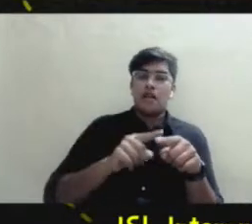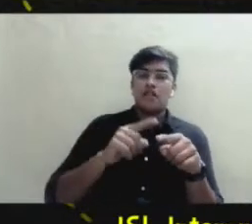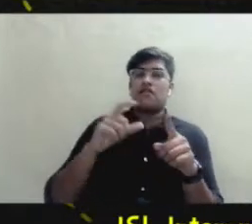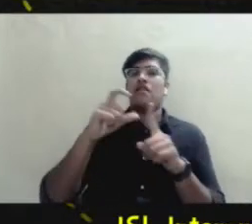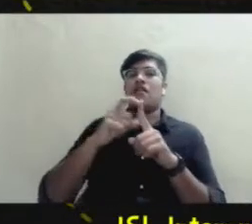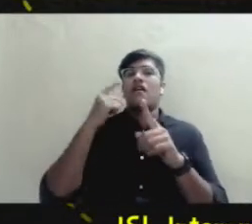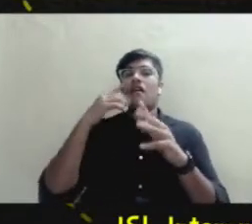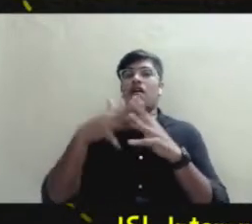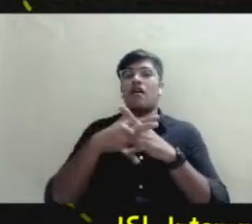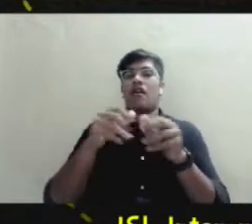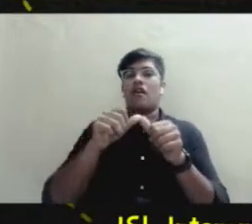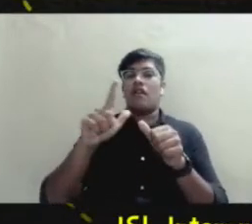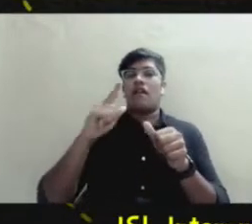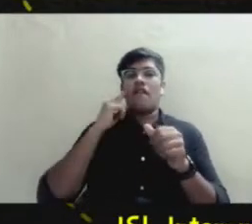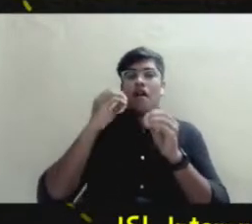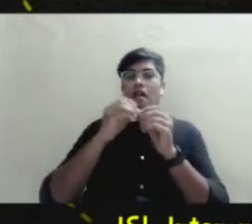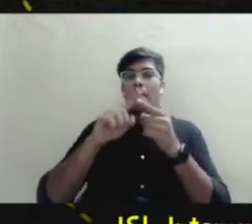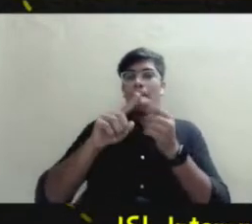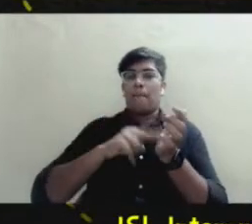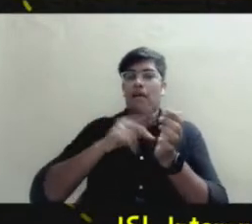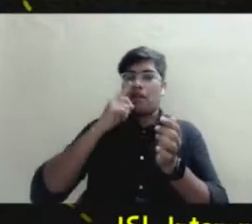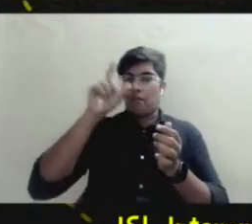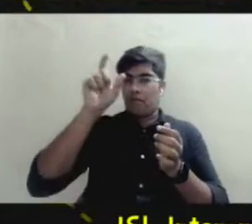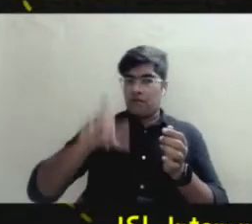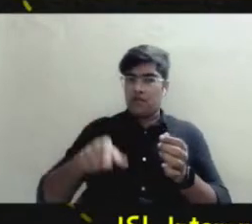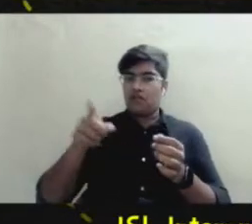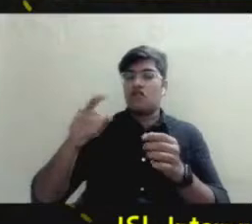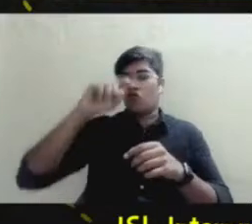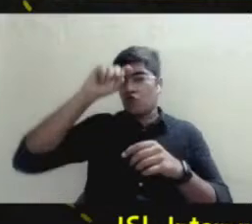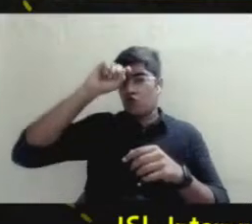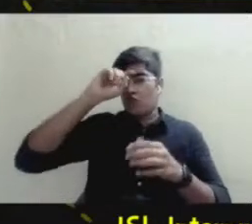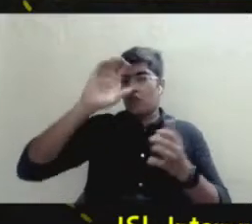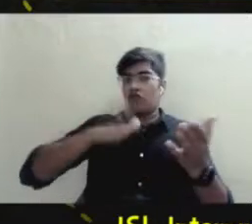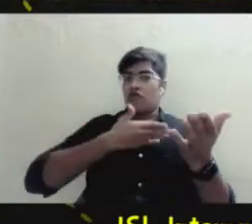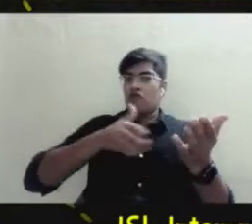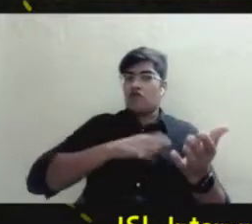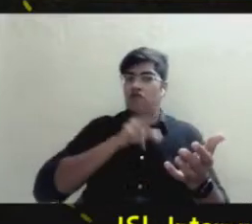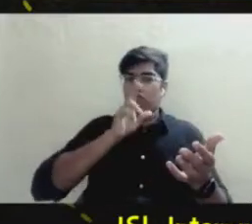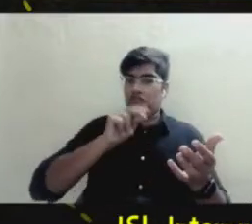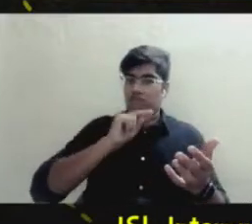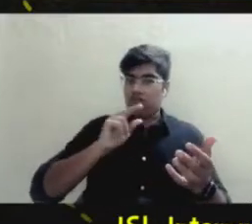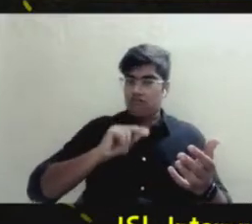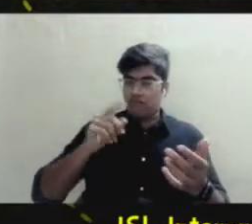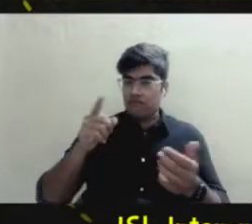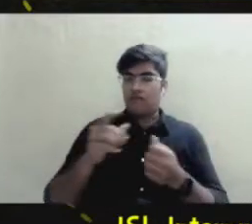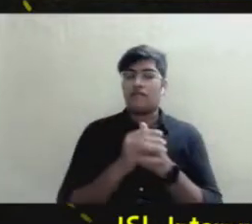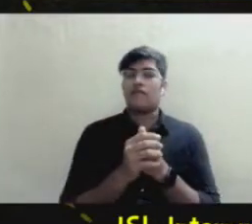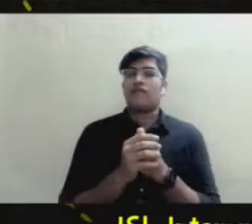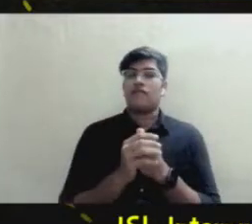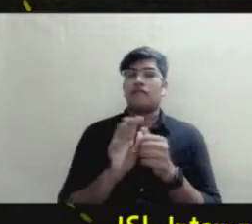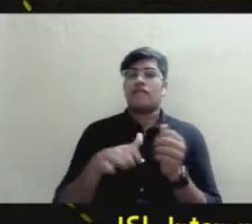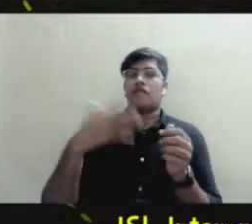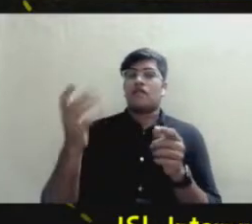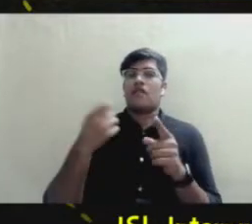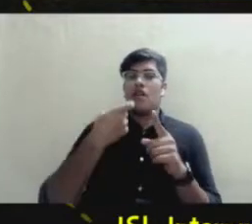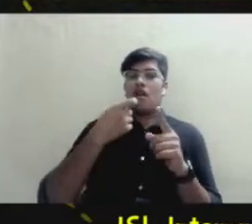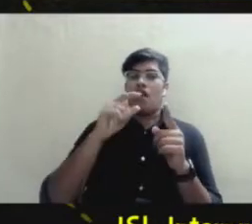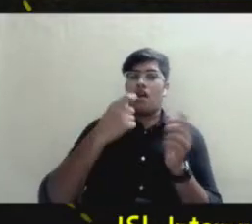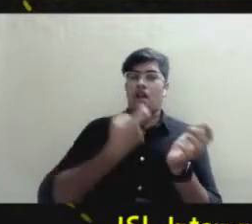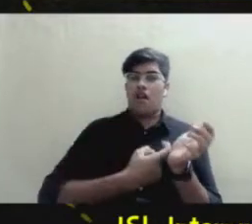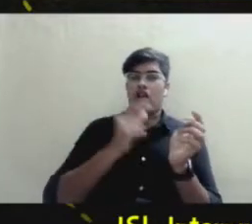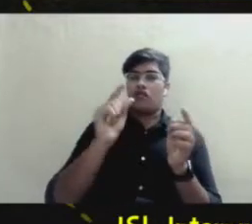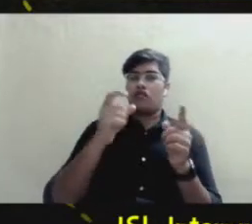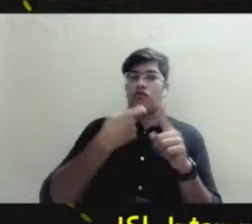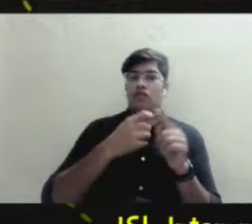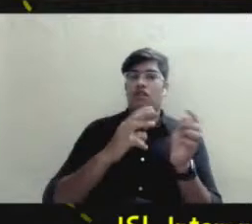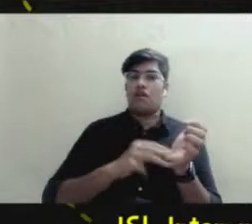from Gujarat, fantastic Gujarati folk singer. There was also Rukma Bai from the Rajasthani tradition,